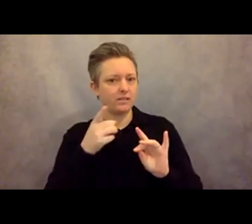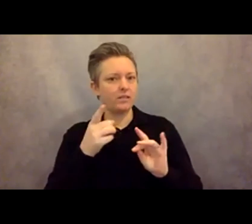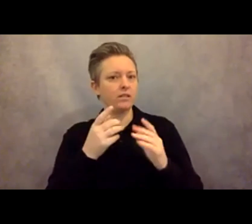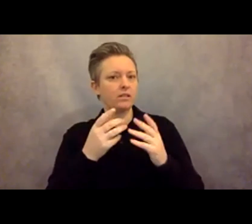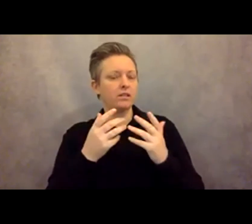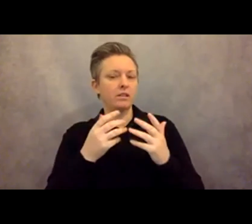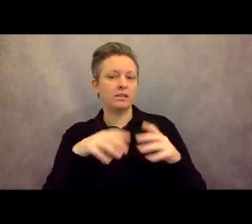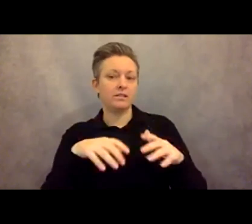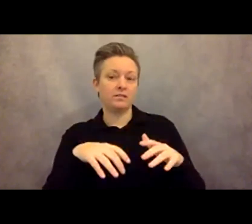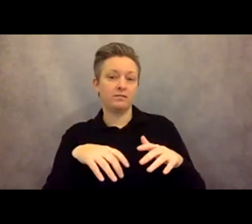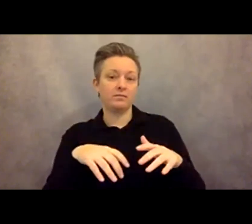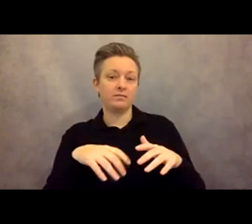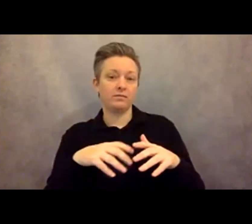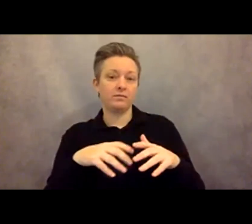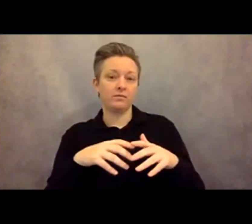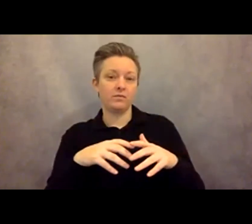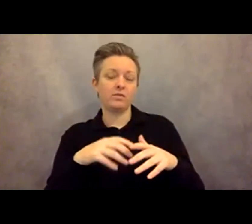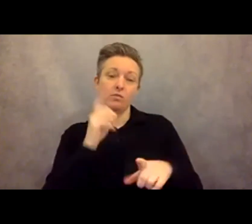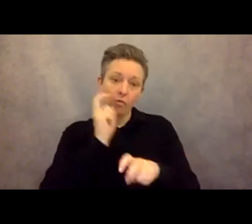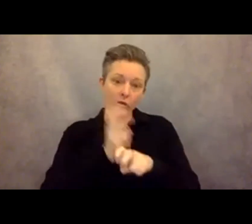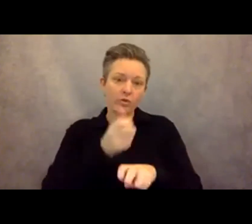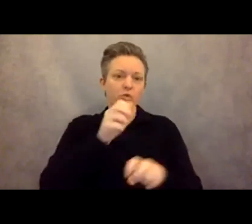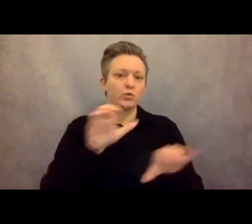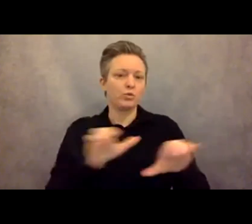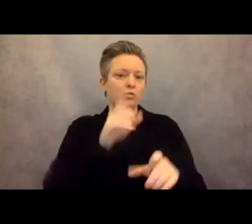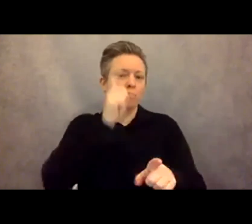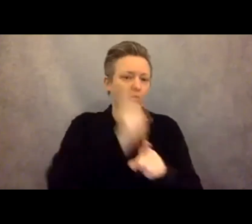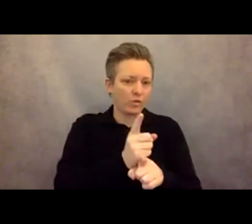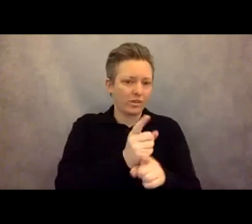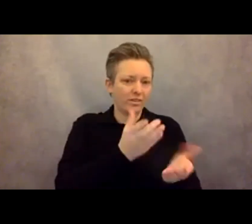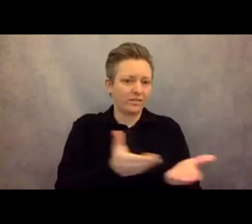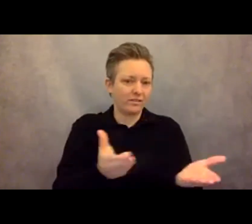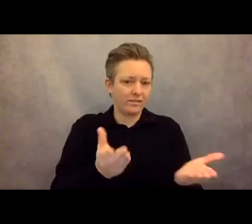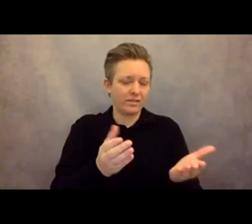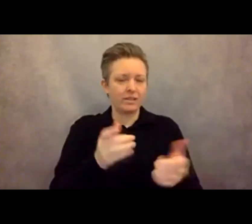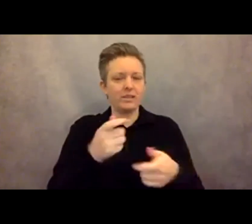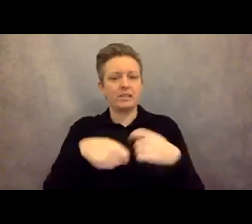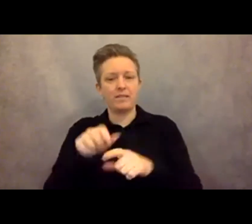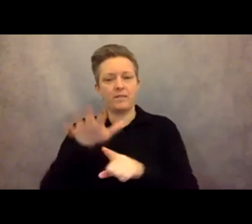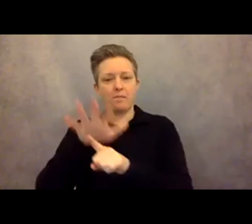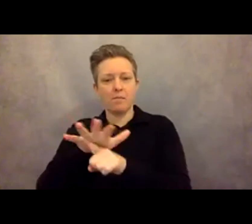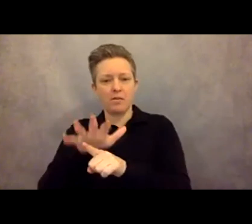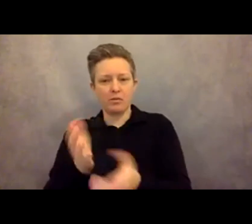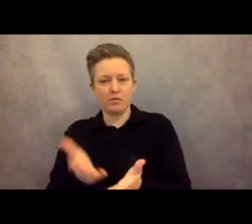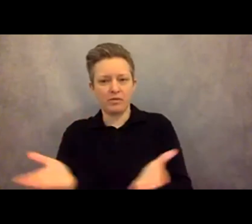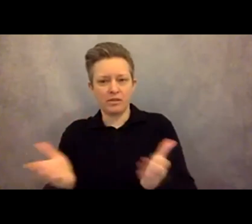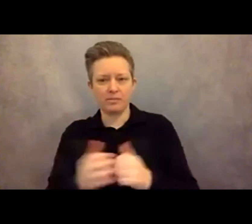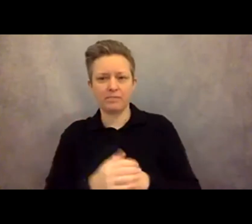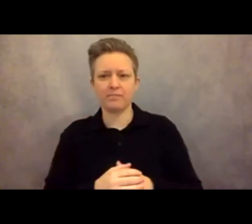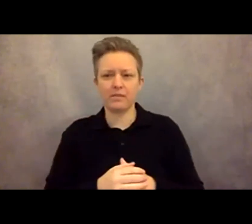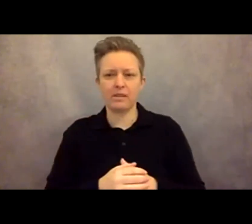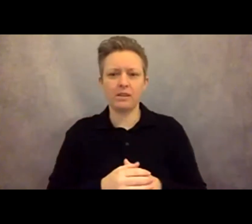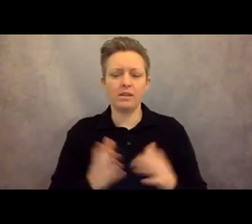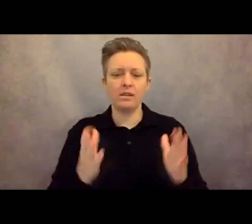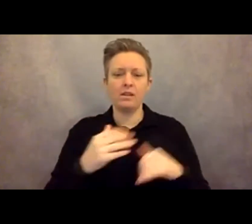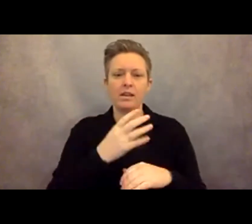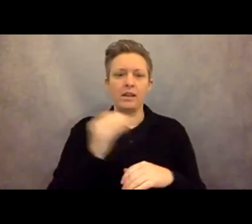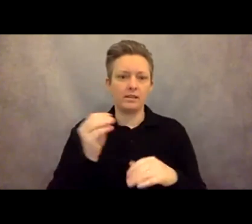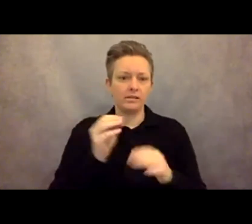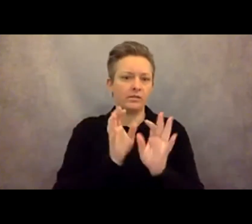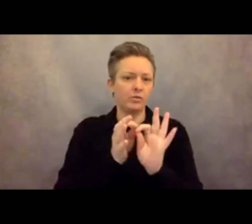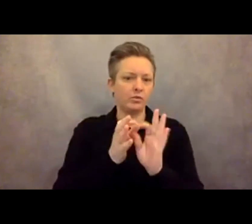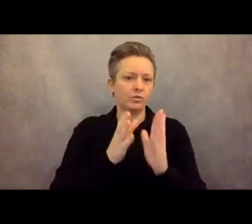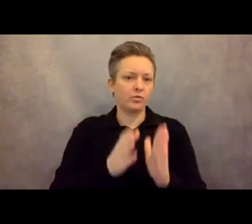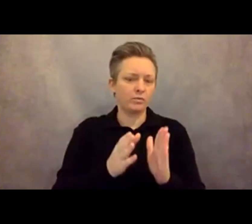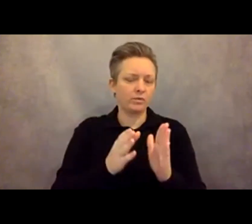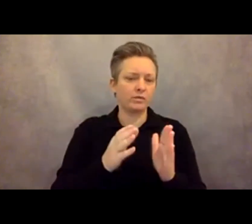Yes, trans translation. Thank you all so much,